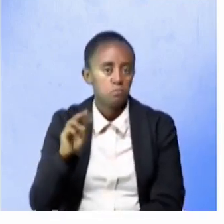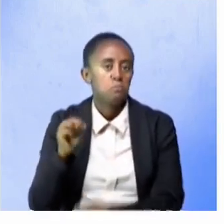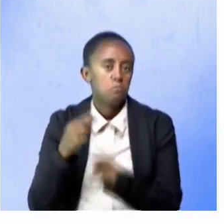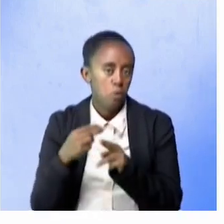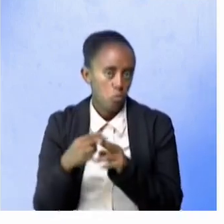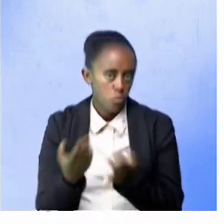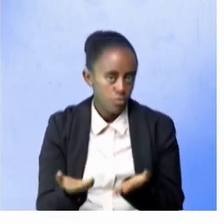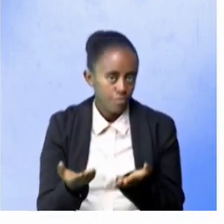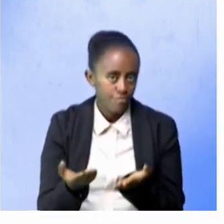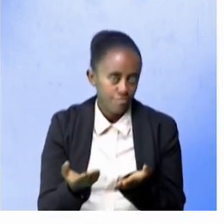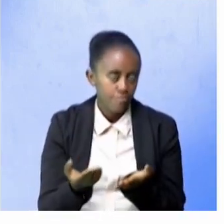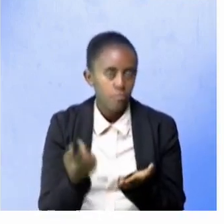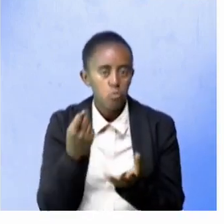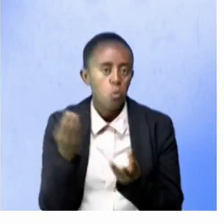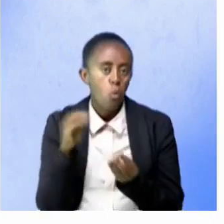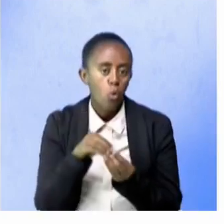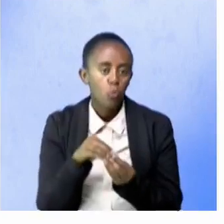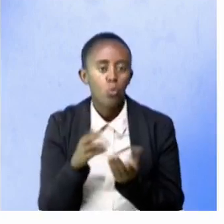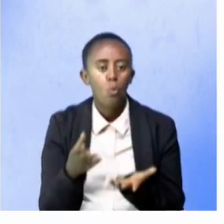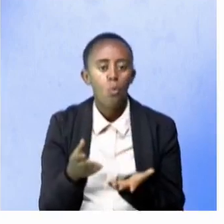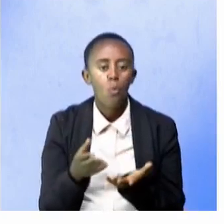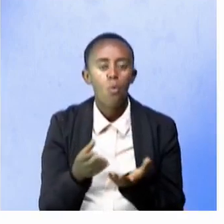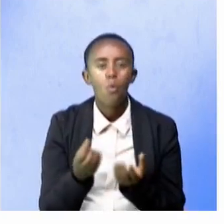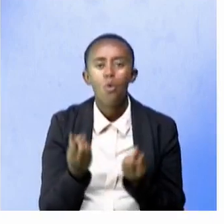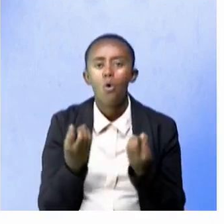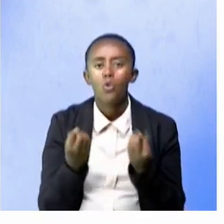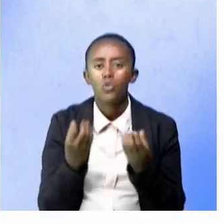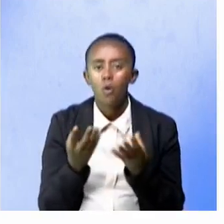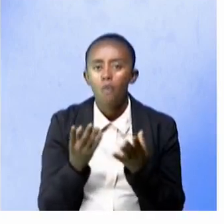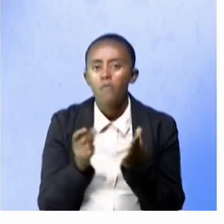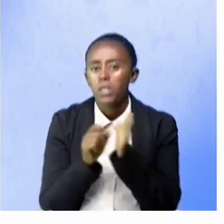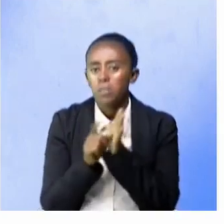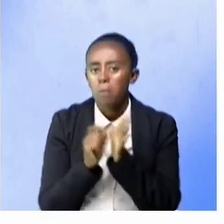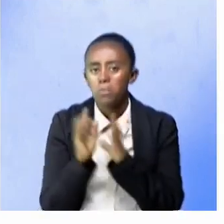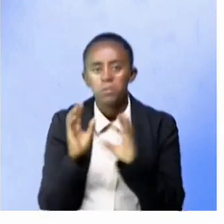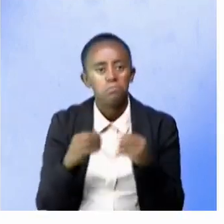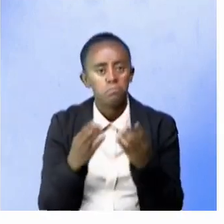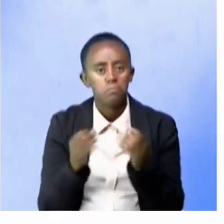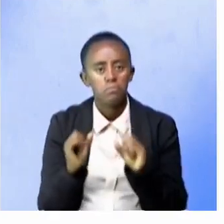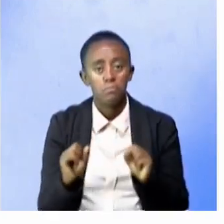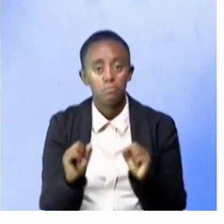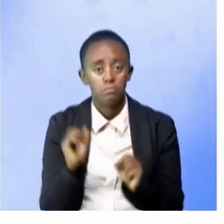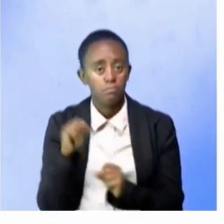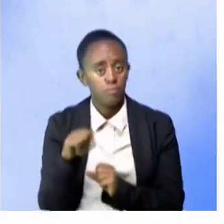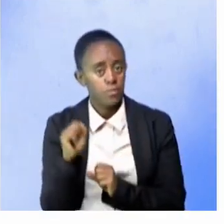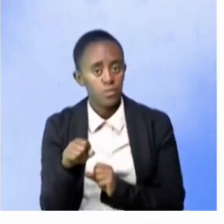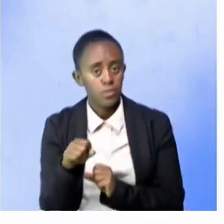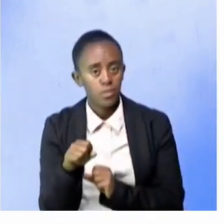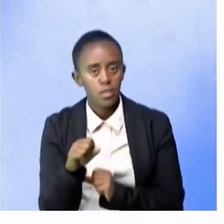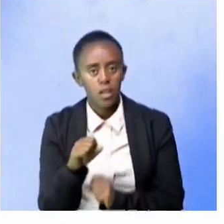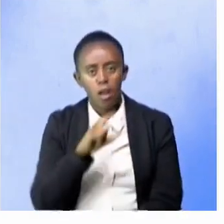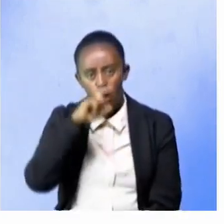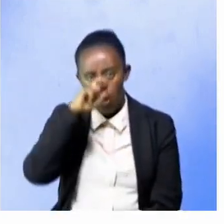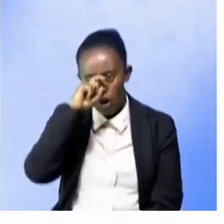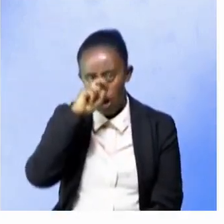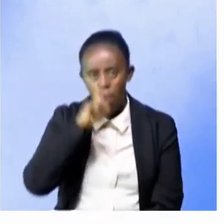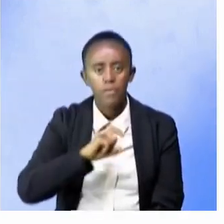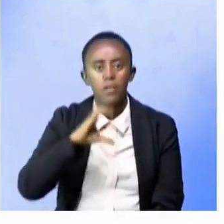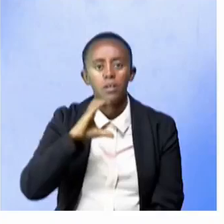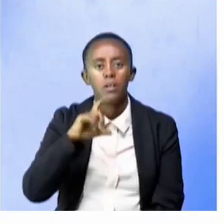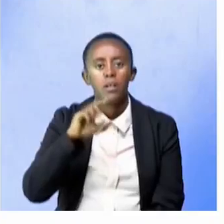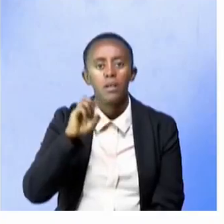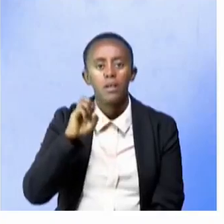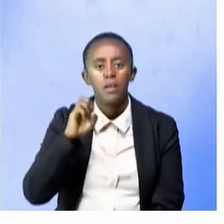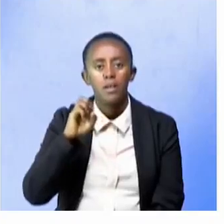We can also just give a lot of examples beside this. Yeah. Clever. Come on.